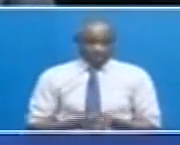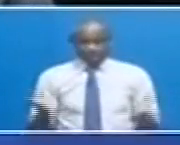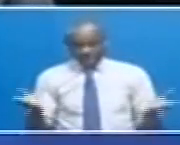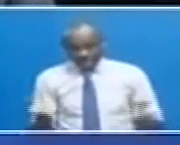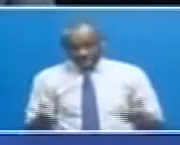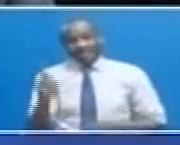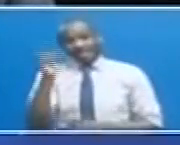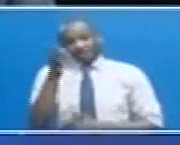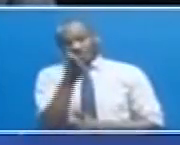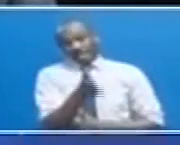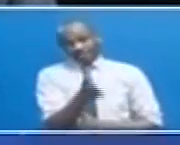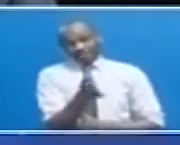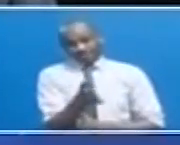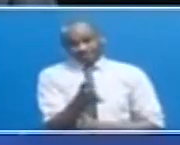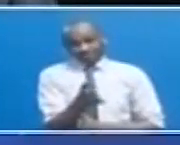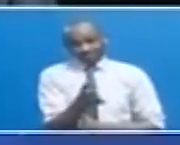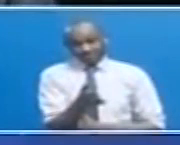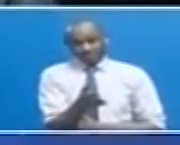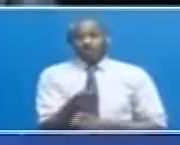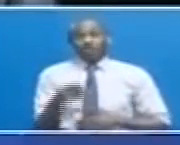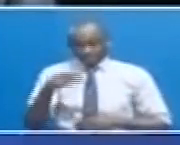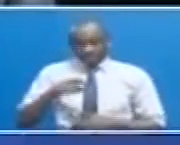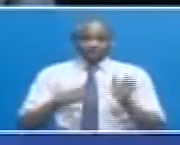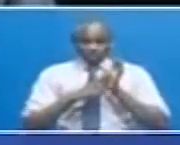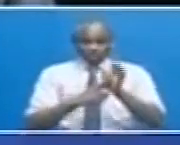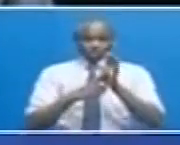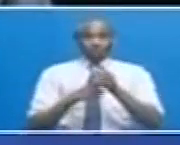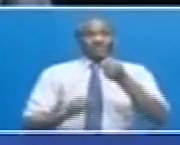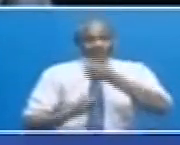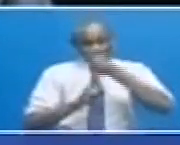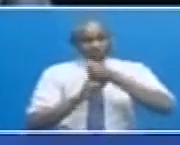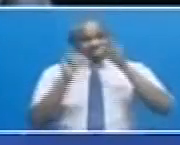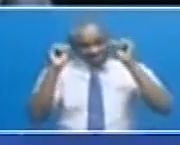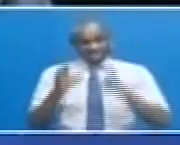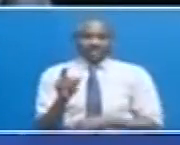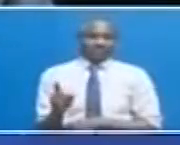katika jiji la Nairobi kuonyesha kuunga